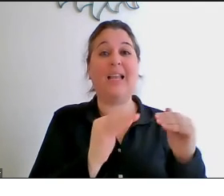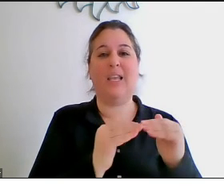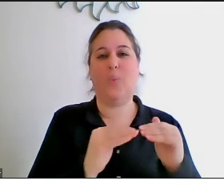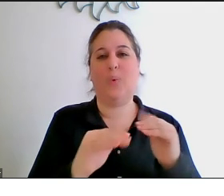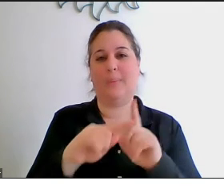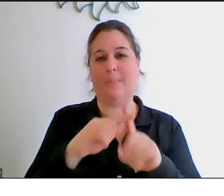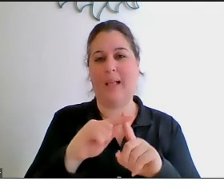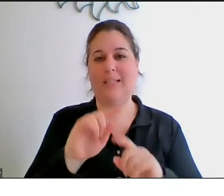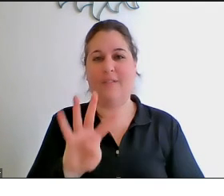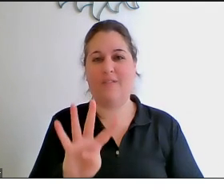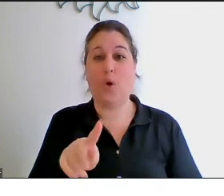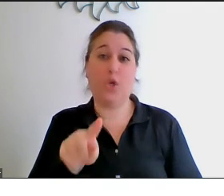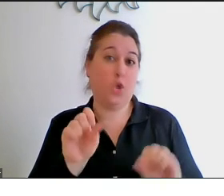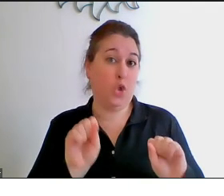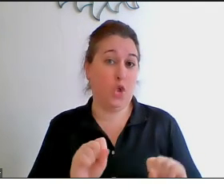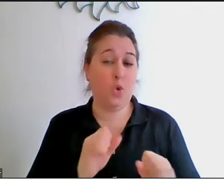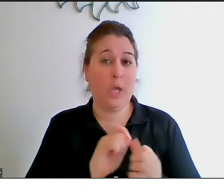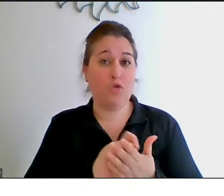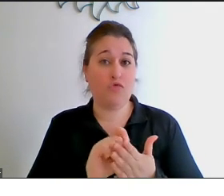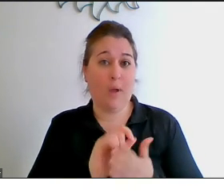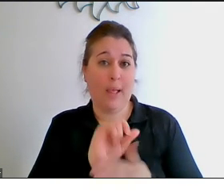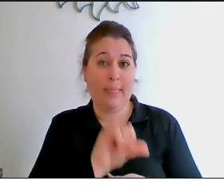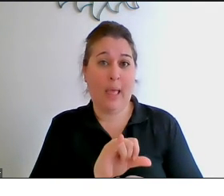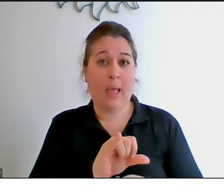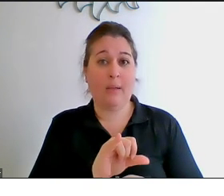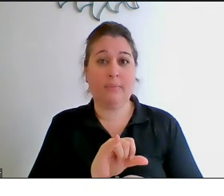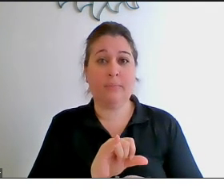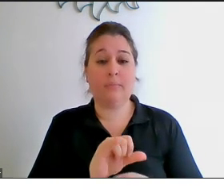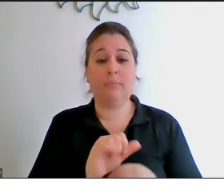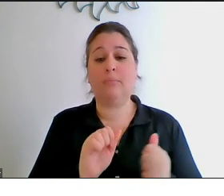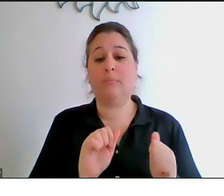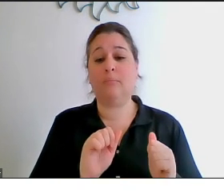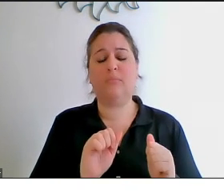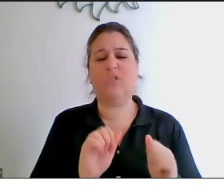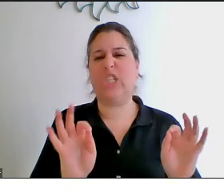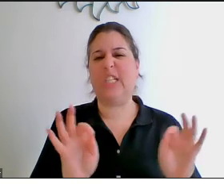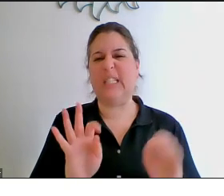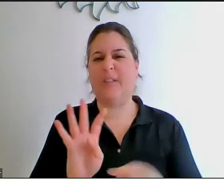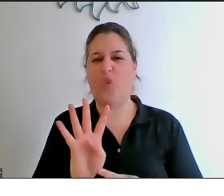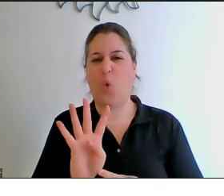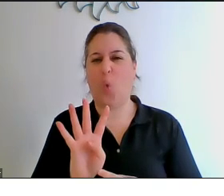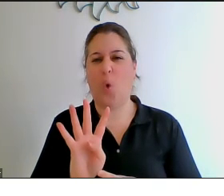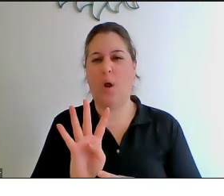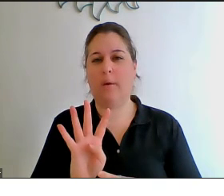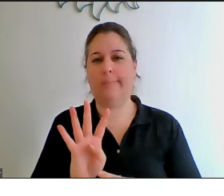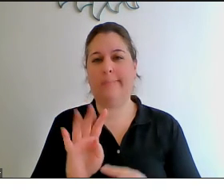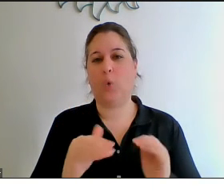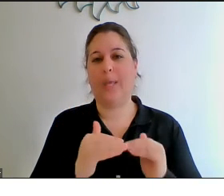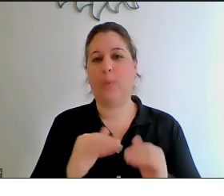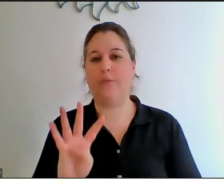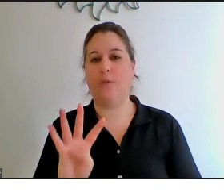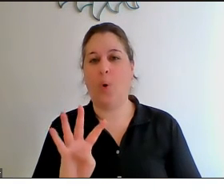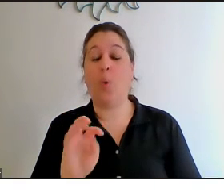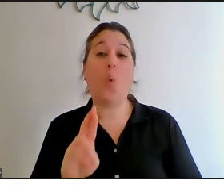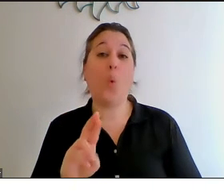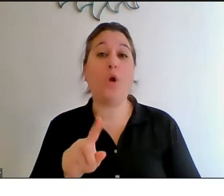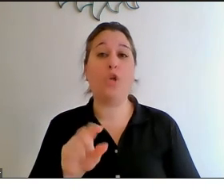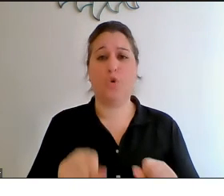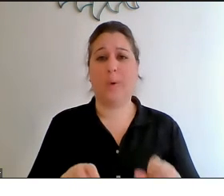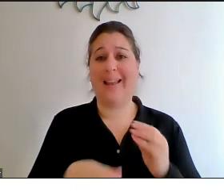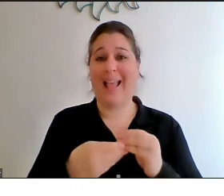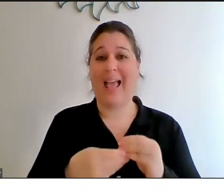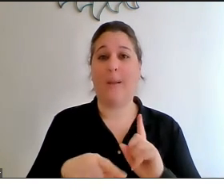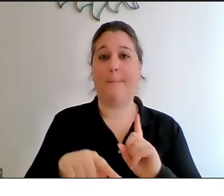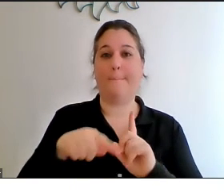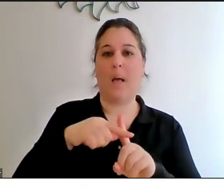9 equals positive 4. You can write it like that, or you can put the plus in front to represent positive. It does not